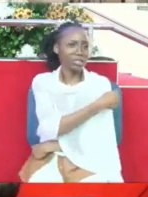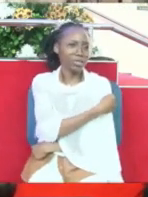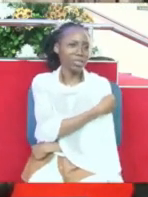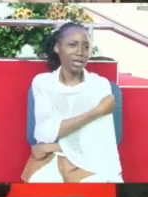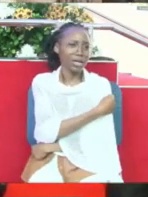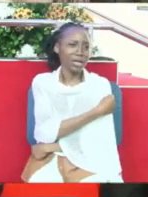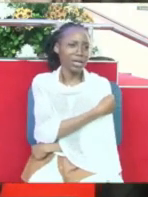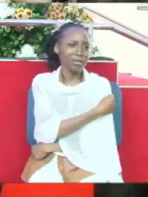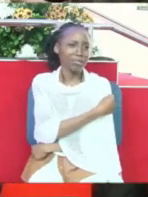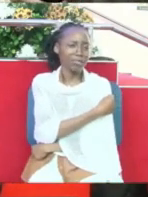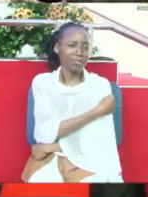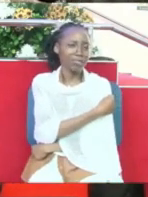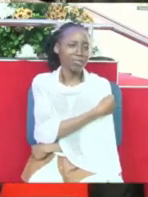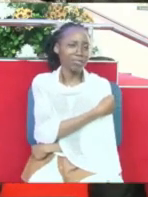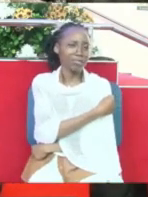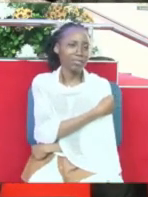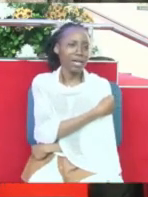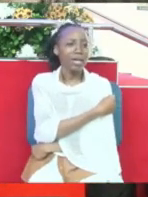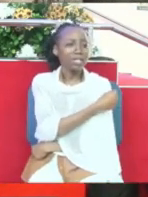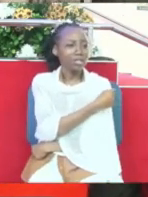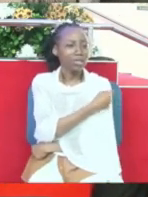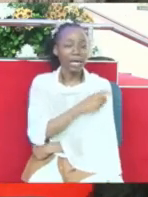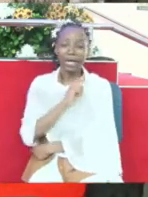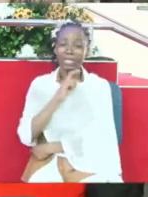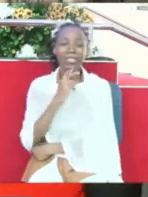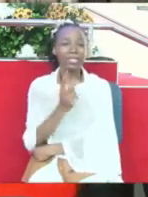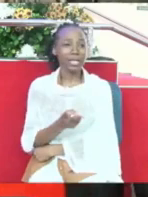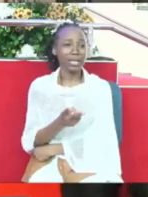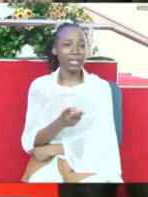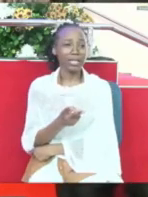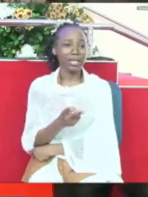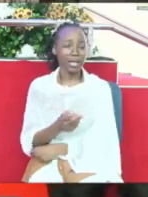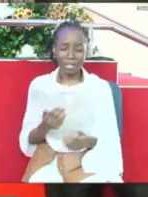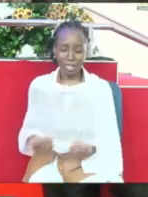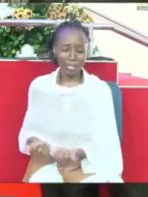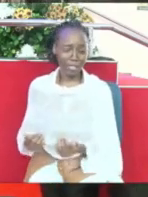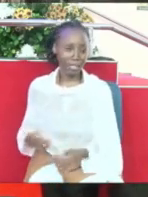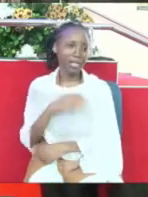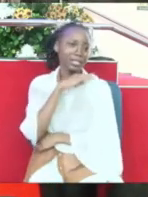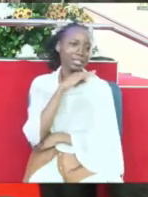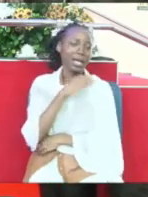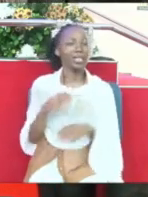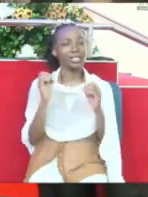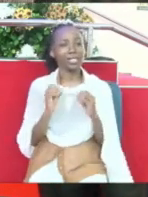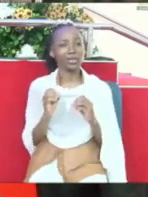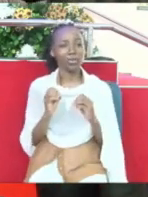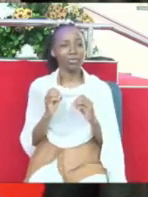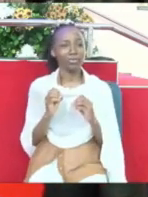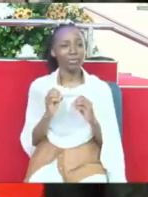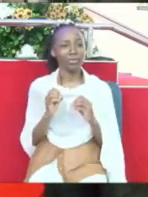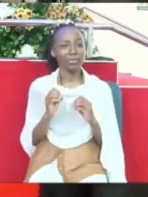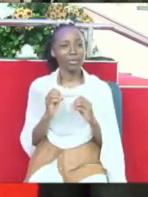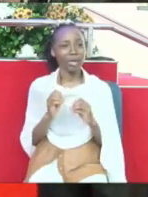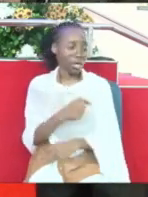wangeshangazwa na muujiza huo. The doctors could have said we did not certify that this one was clinically dead. Pengine madaktari wangesema hatukuridhika kwamba liko kweli